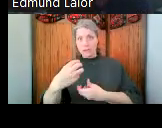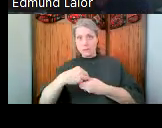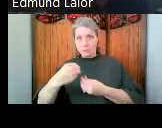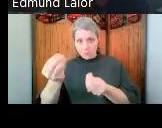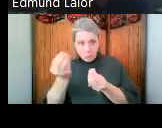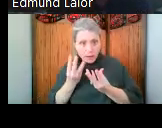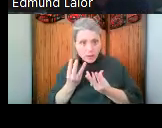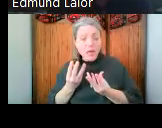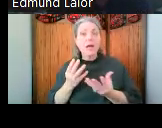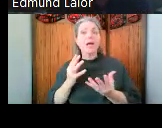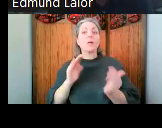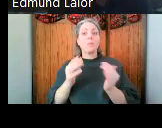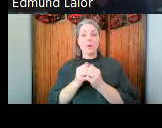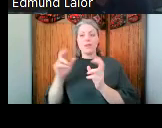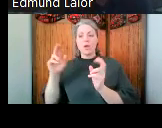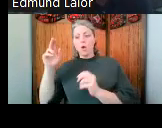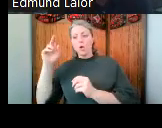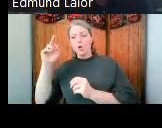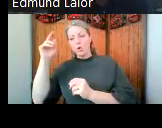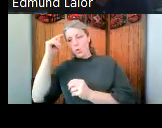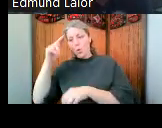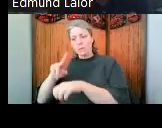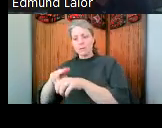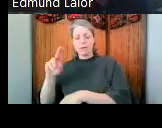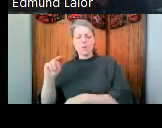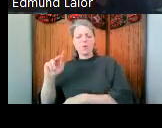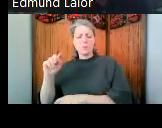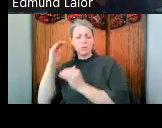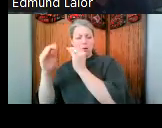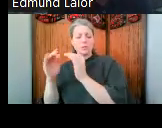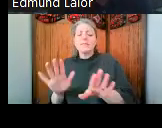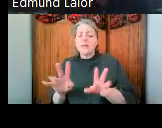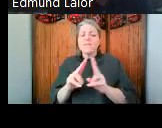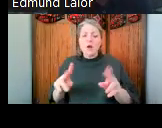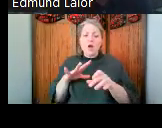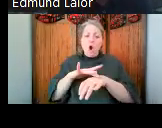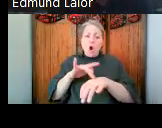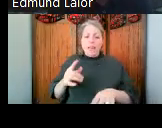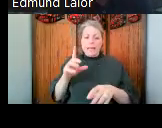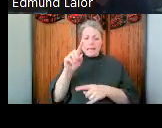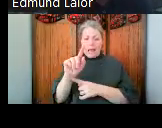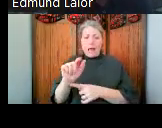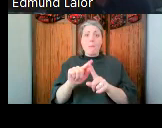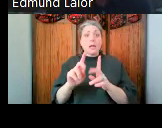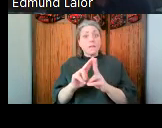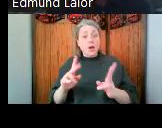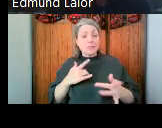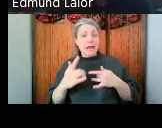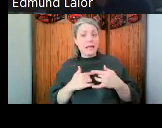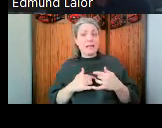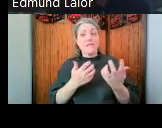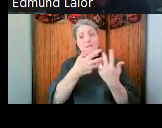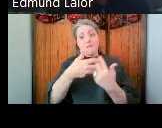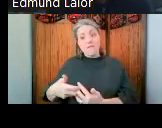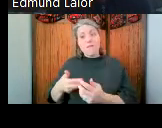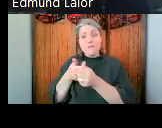as people, as neurotypical adults might be doing. It's very preliminary, but it's quite exciting. It's along the lines of the hypothesis we had all